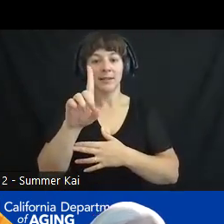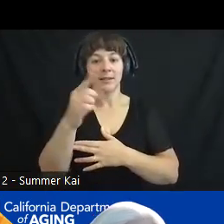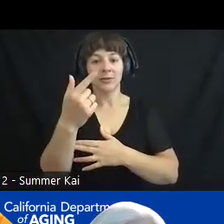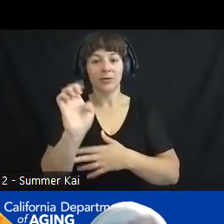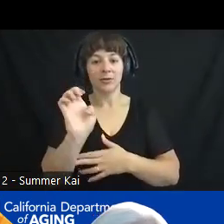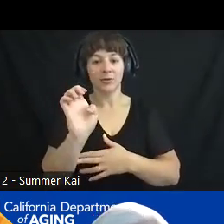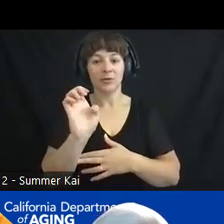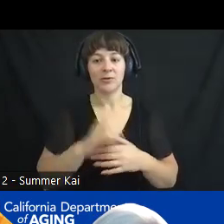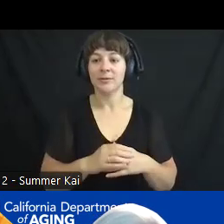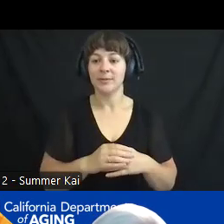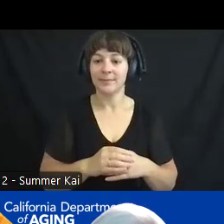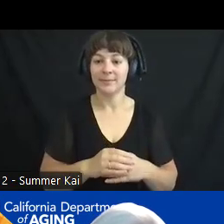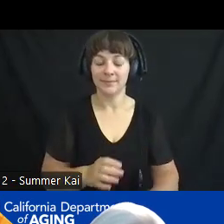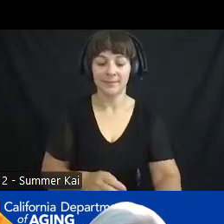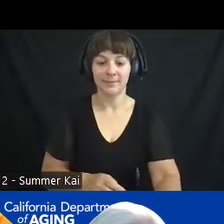can unmute.